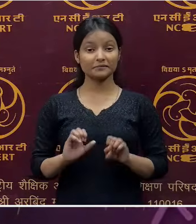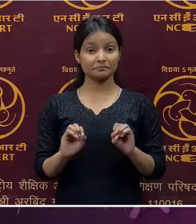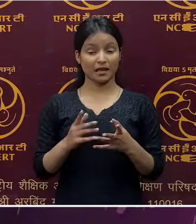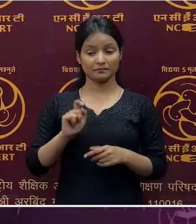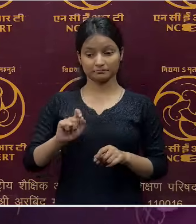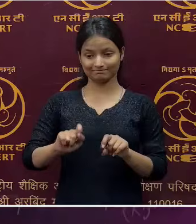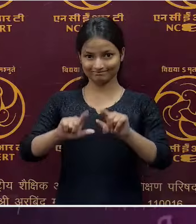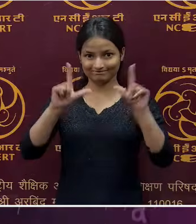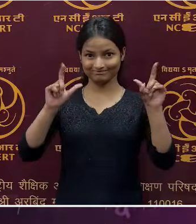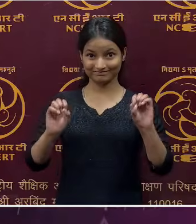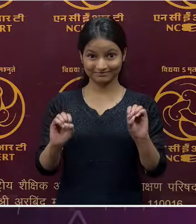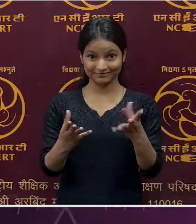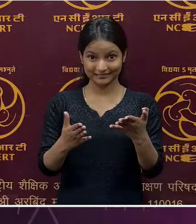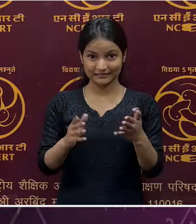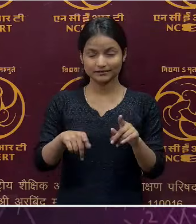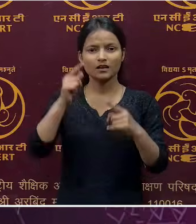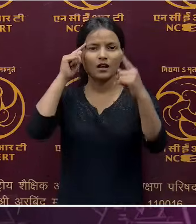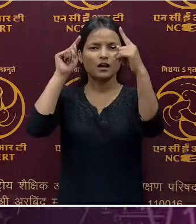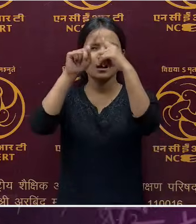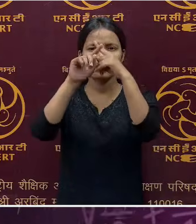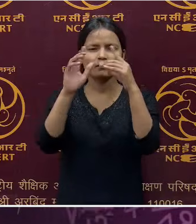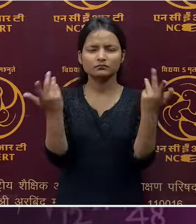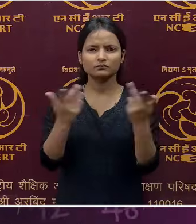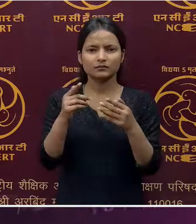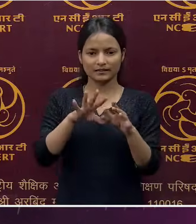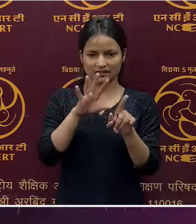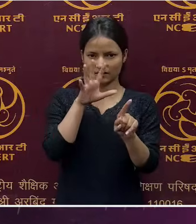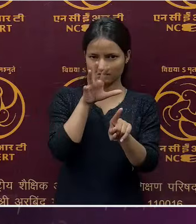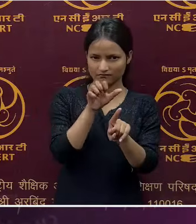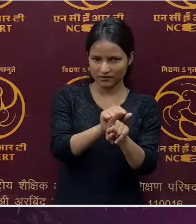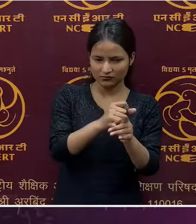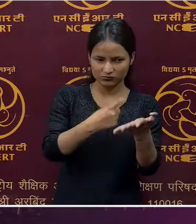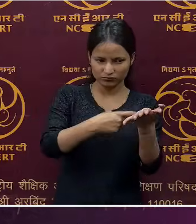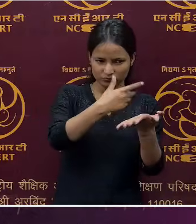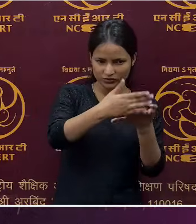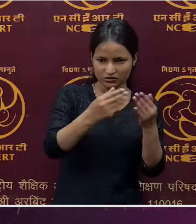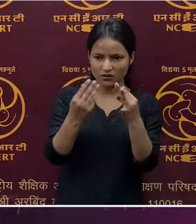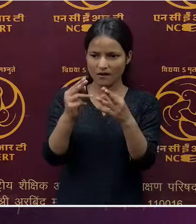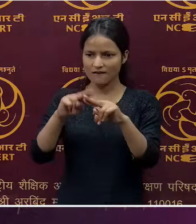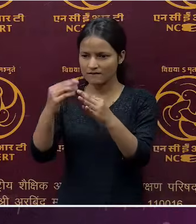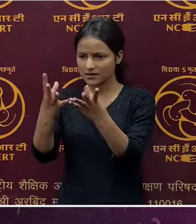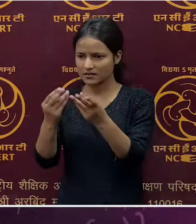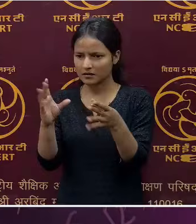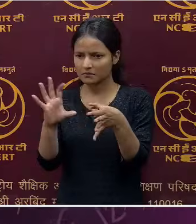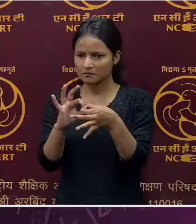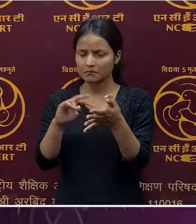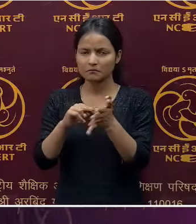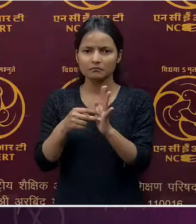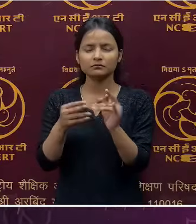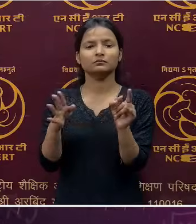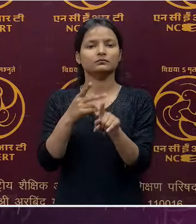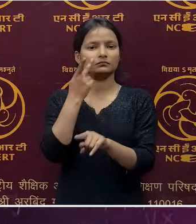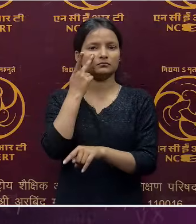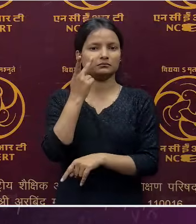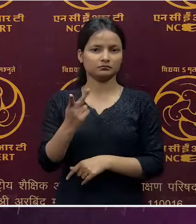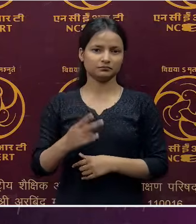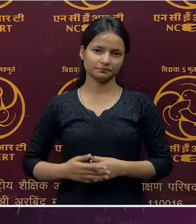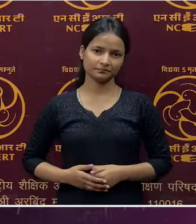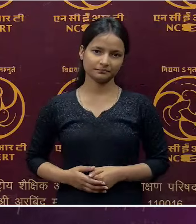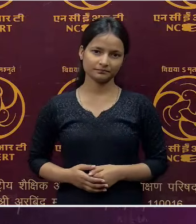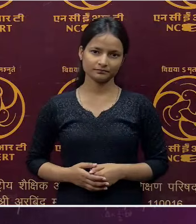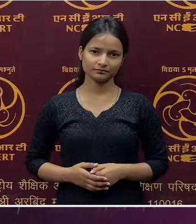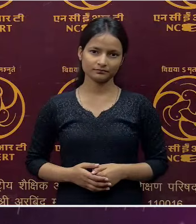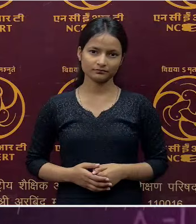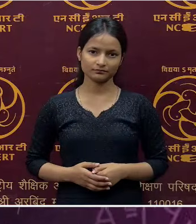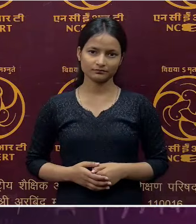is the objective? To identify a relation and a function. Now what we are going to